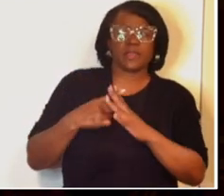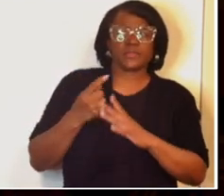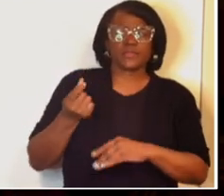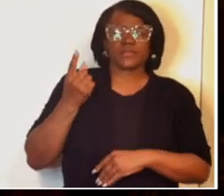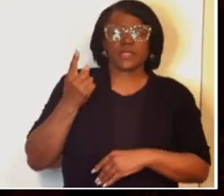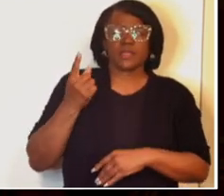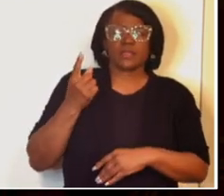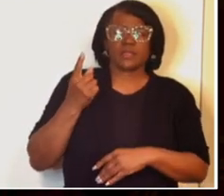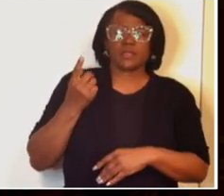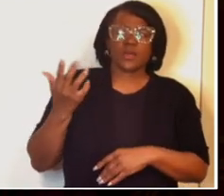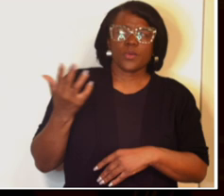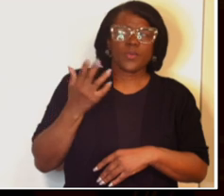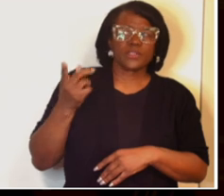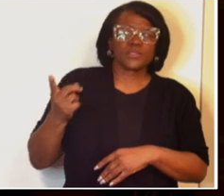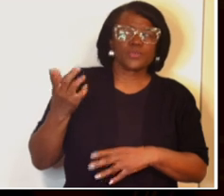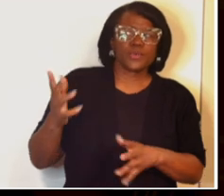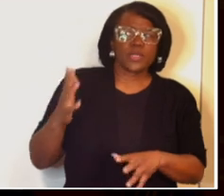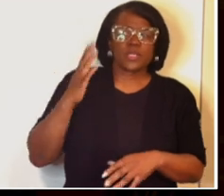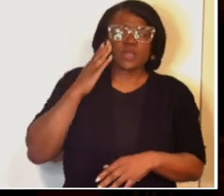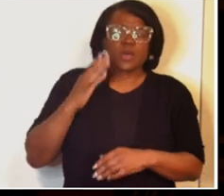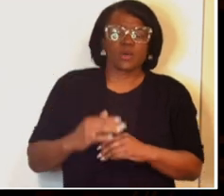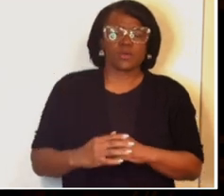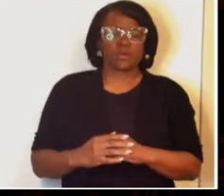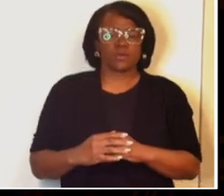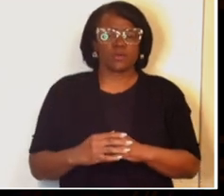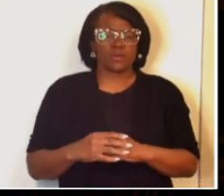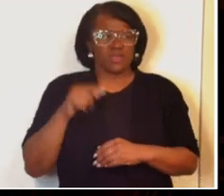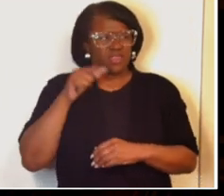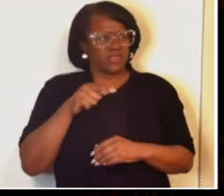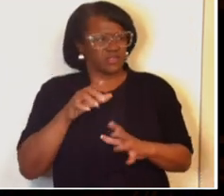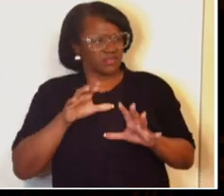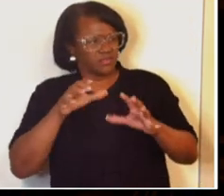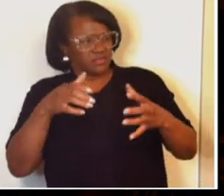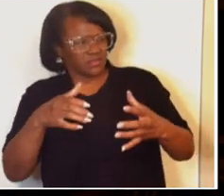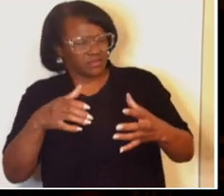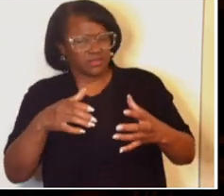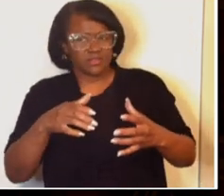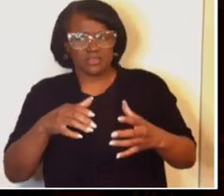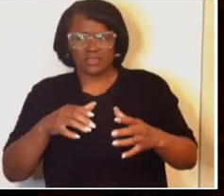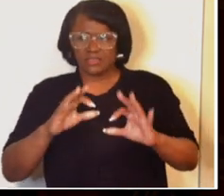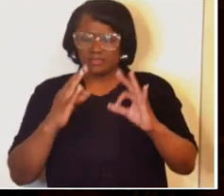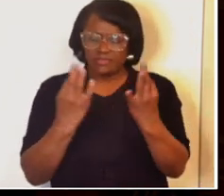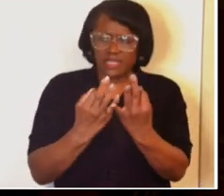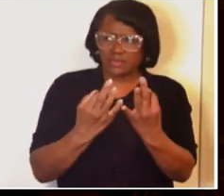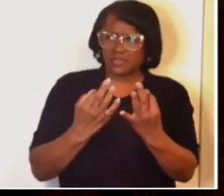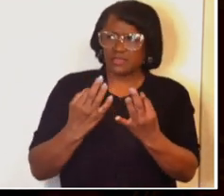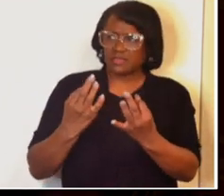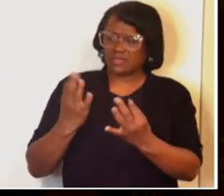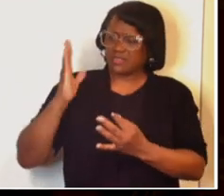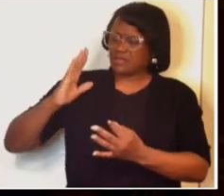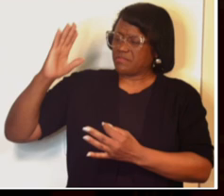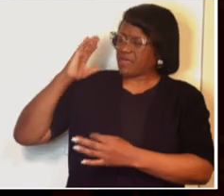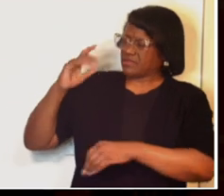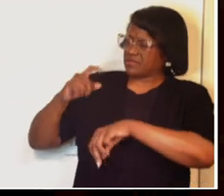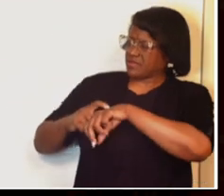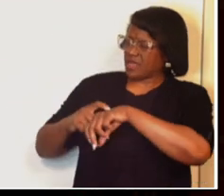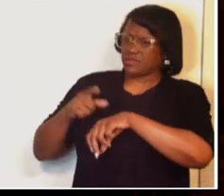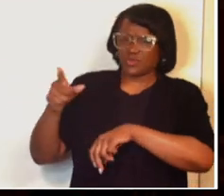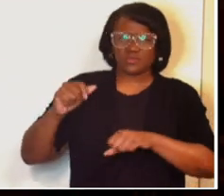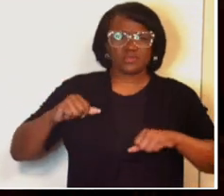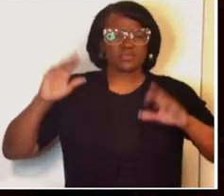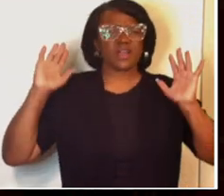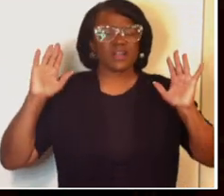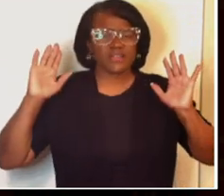know? This village, the inner workings of current past times, forged out of sacrifice, a bond that could